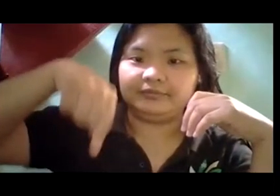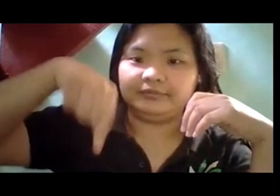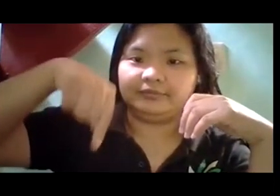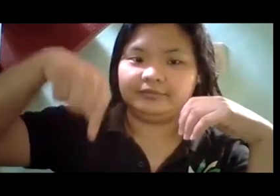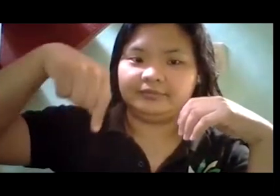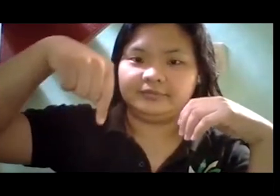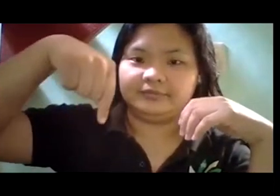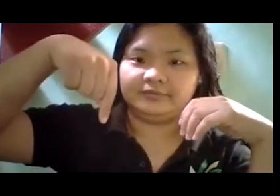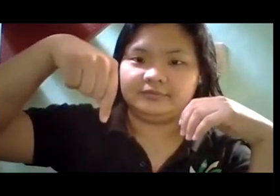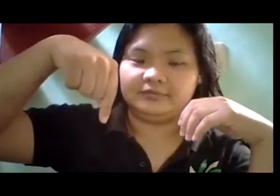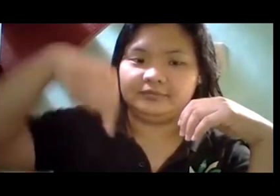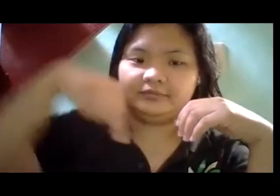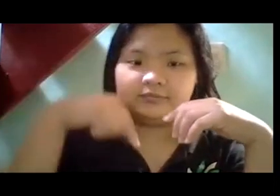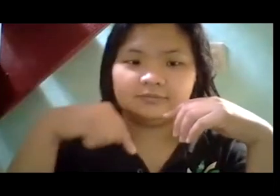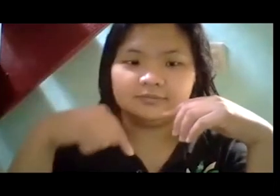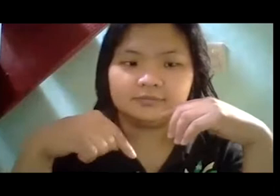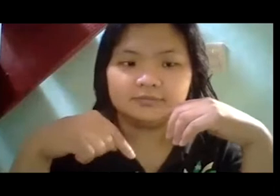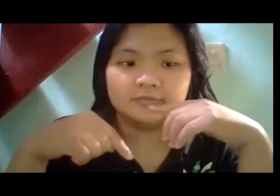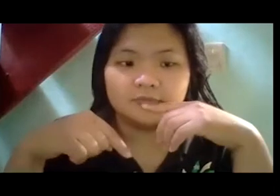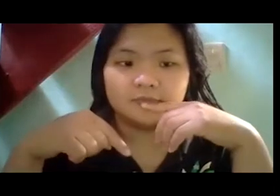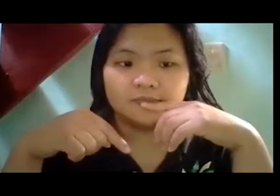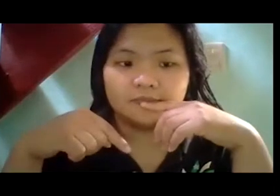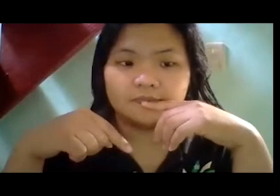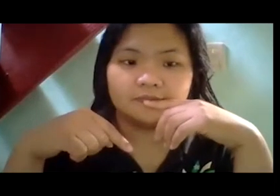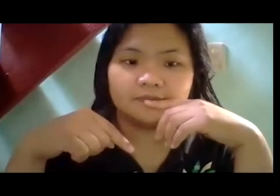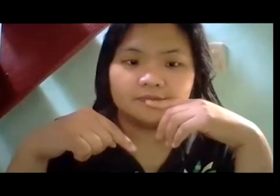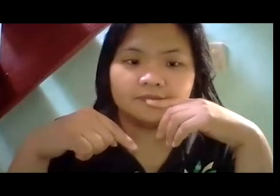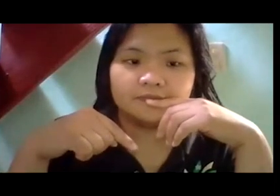So we'll just go down to